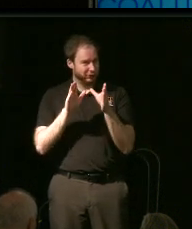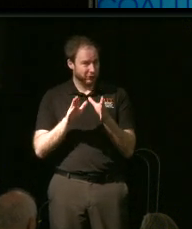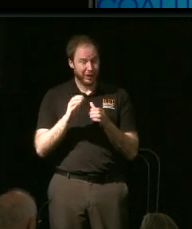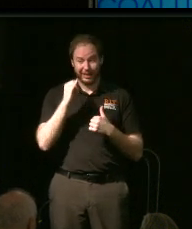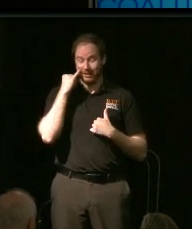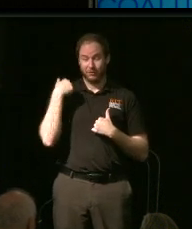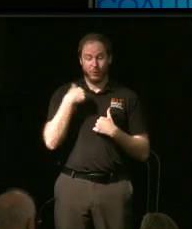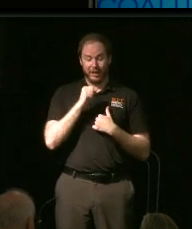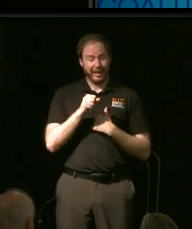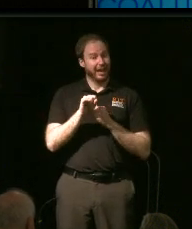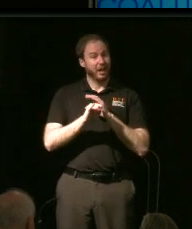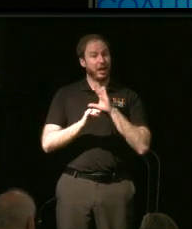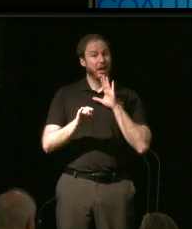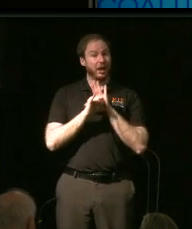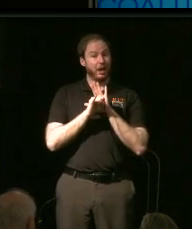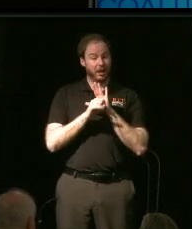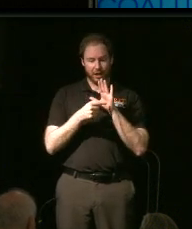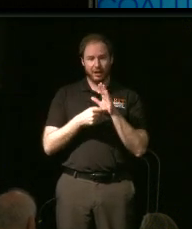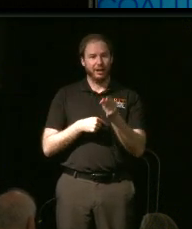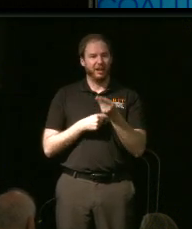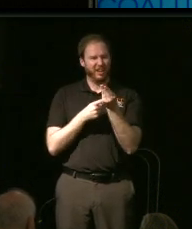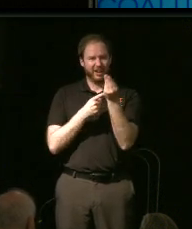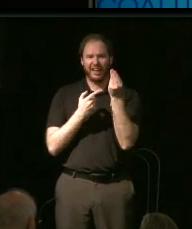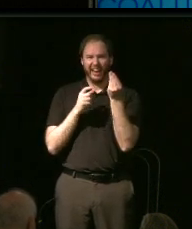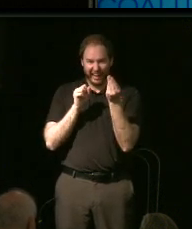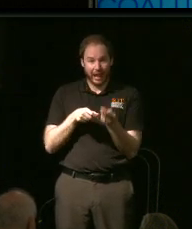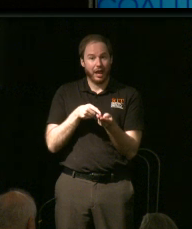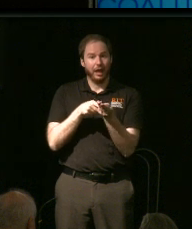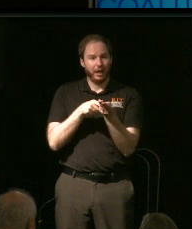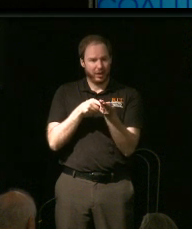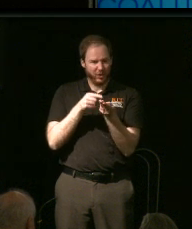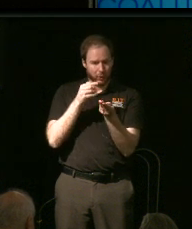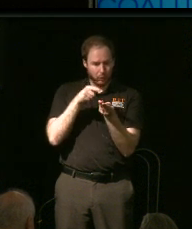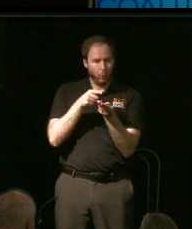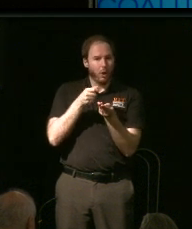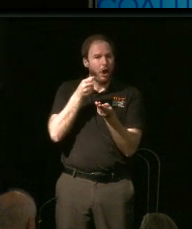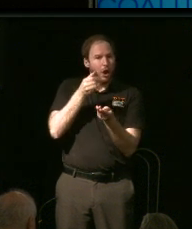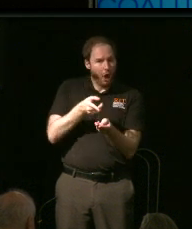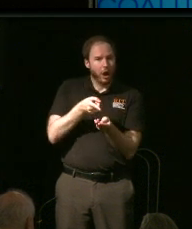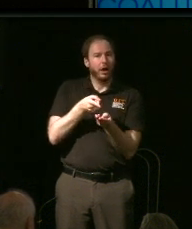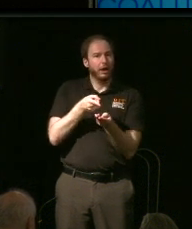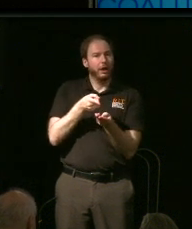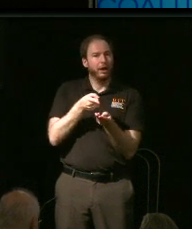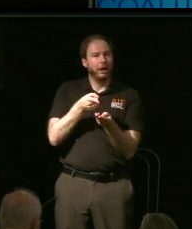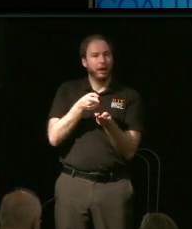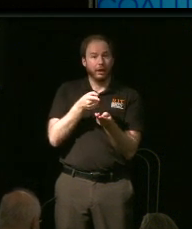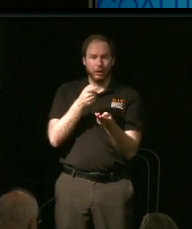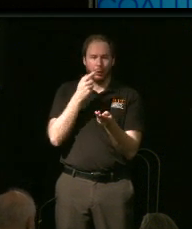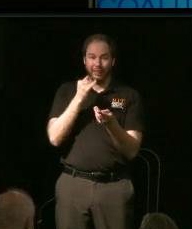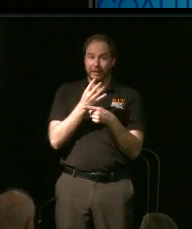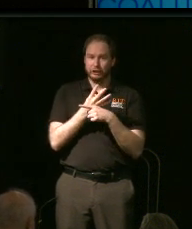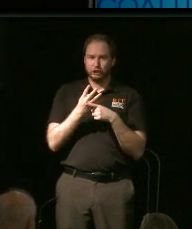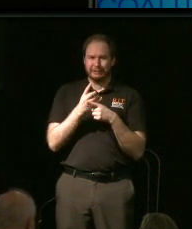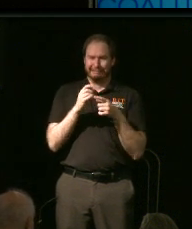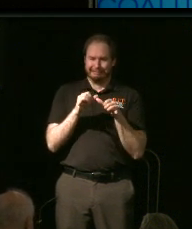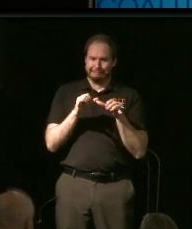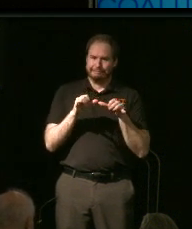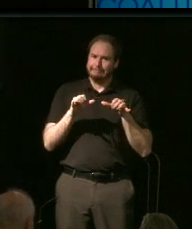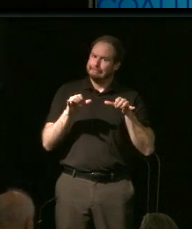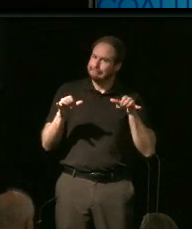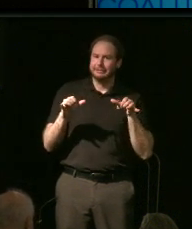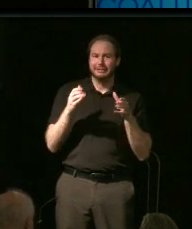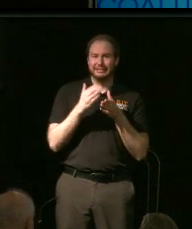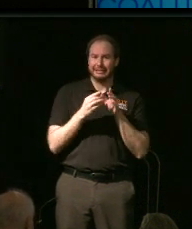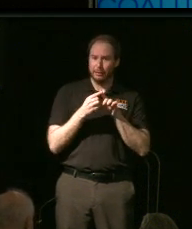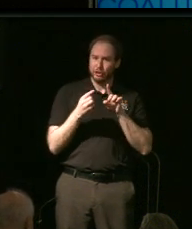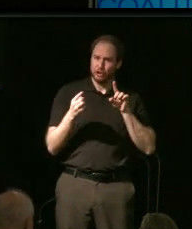you know what the gene is and you know what the change in that gene is, and these are giant genes, so in some